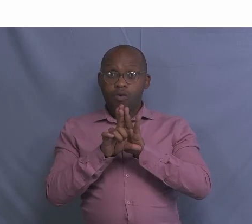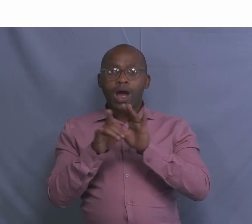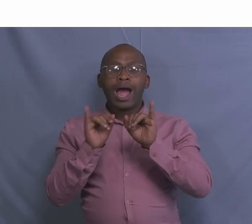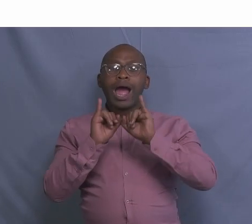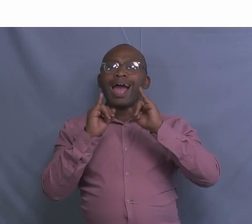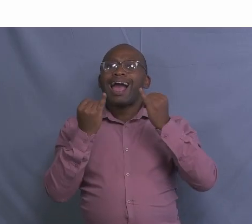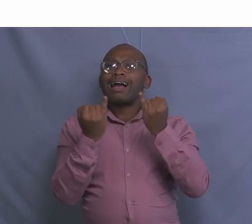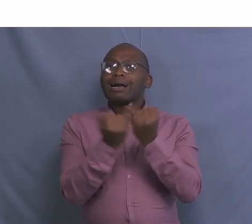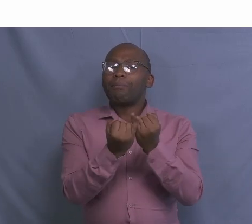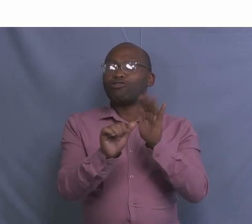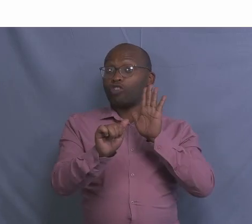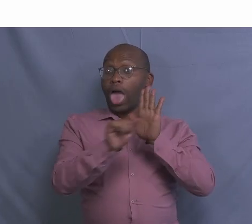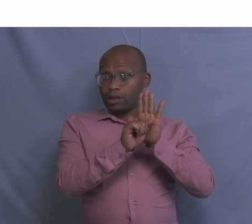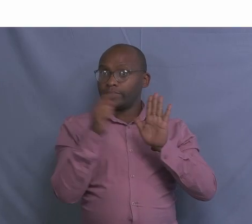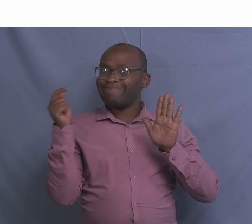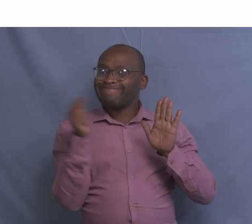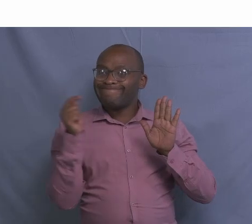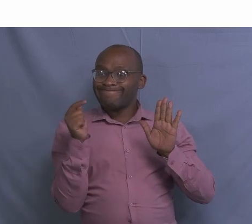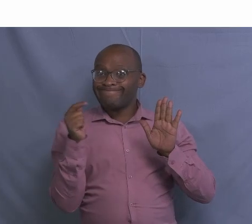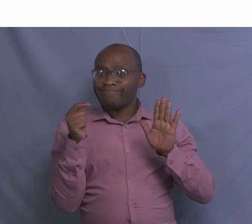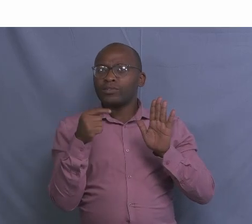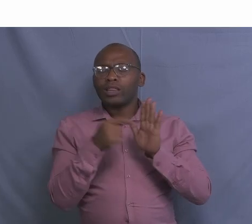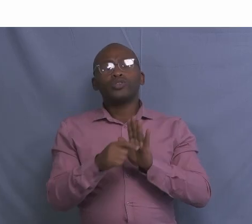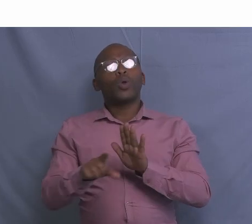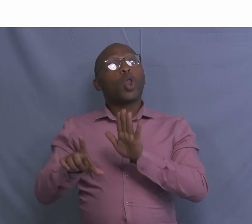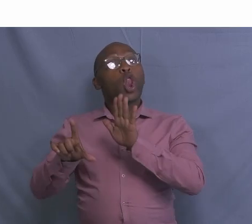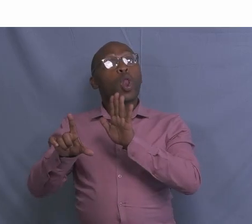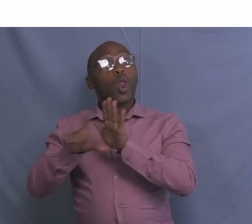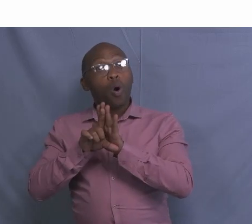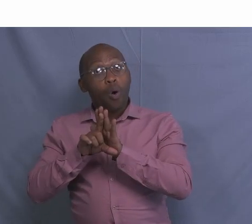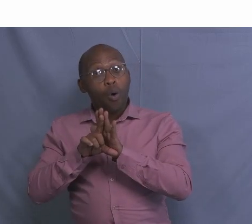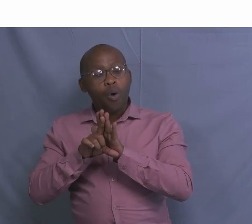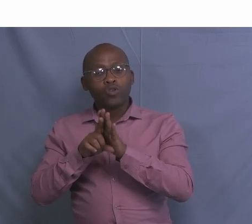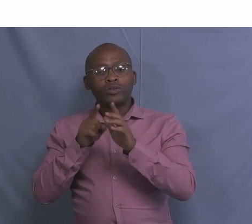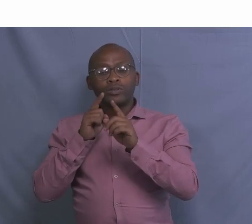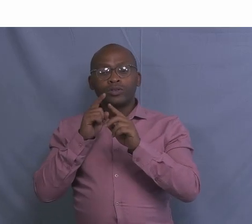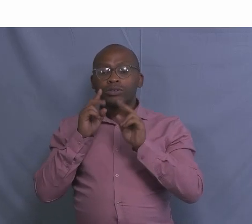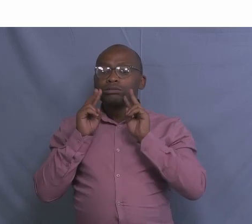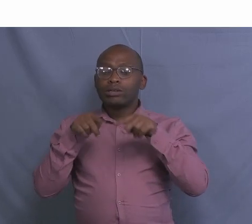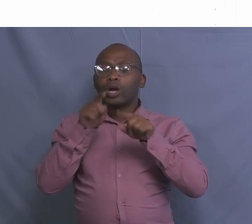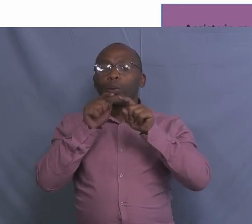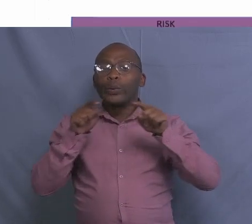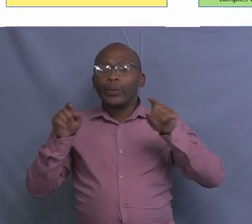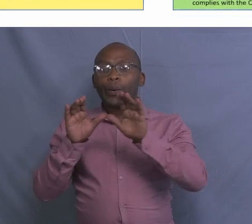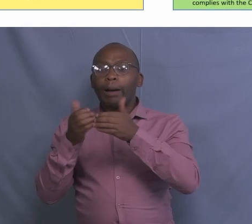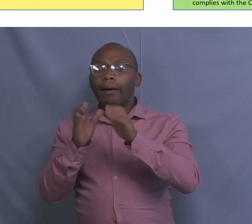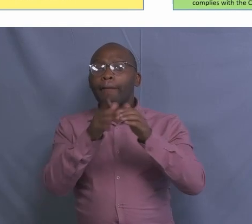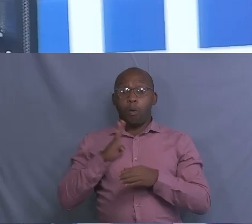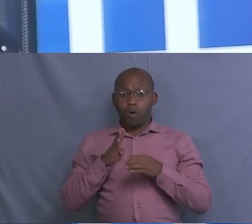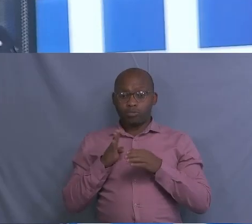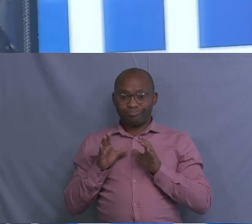companies are mandated by the Companies Act, which is a law that asks the companies to establish board